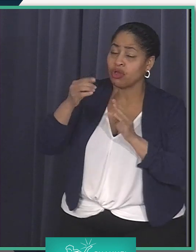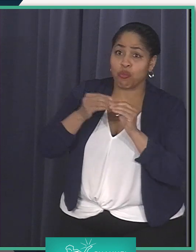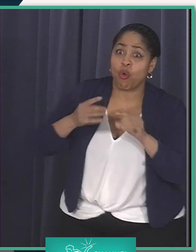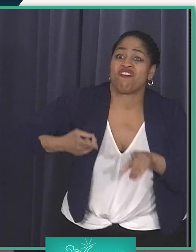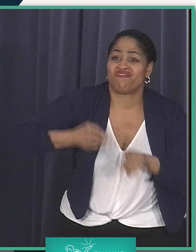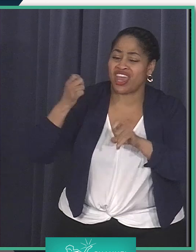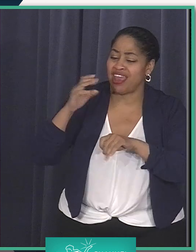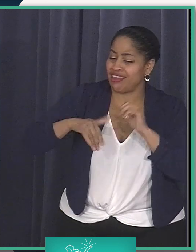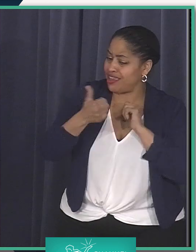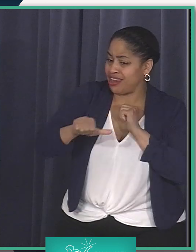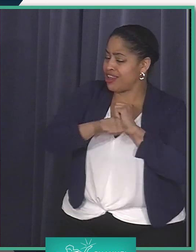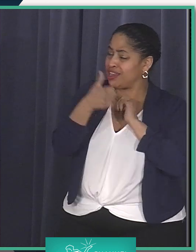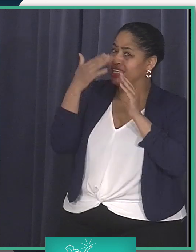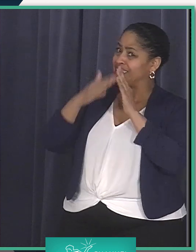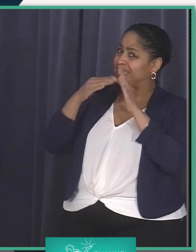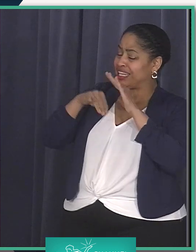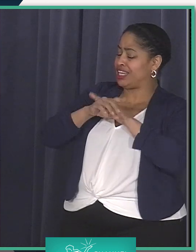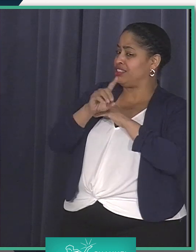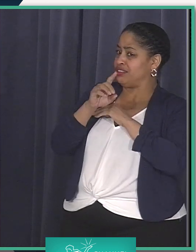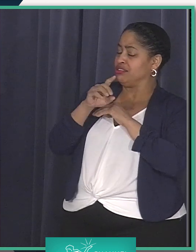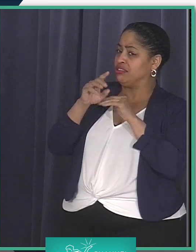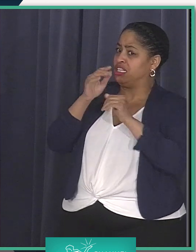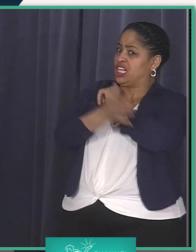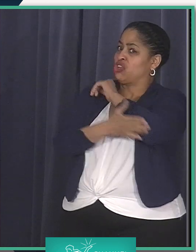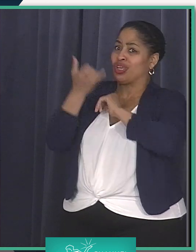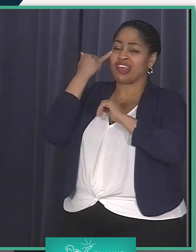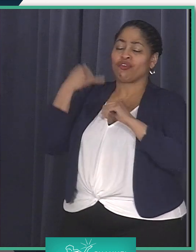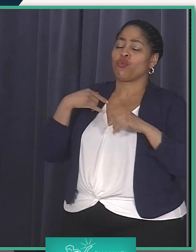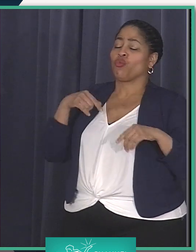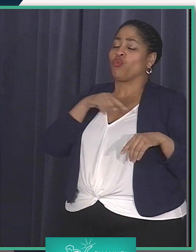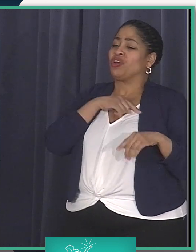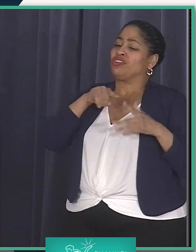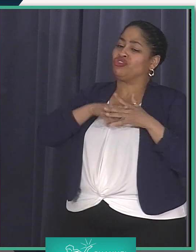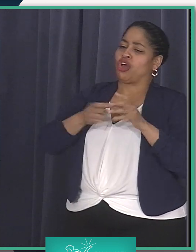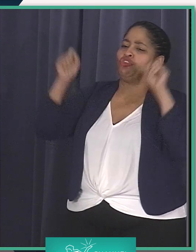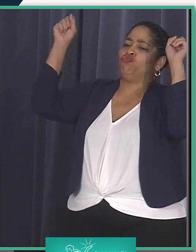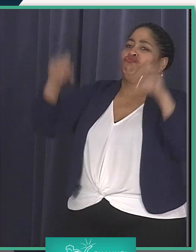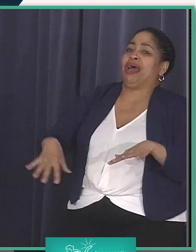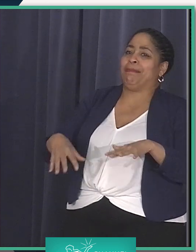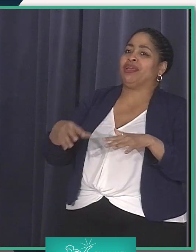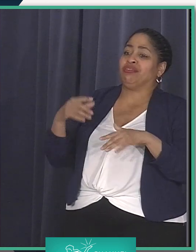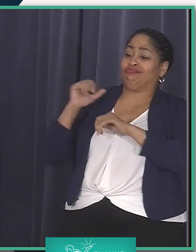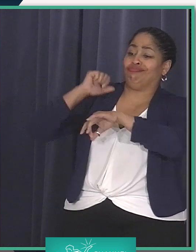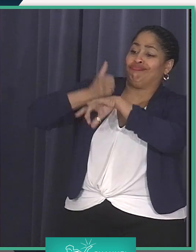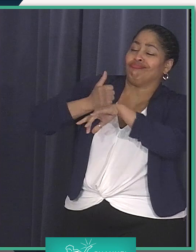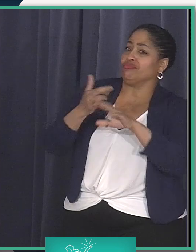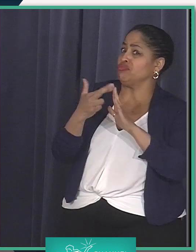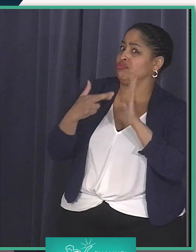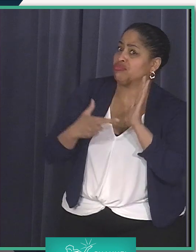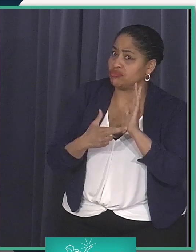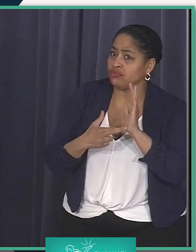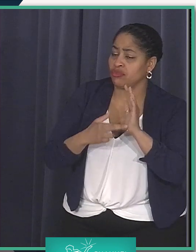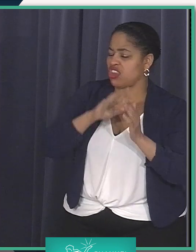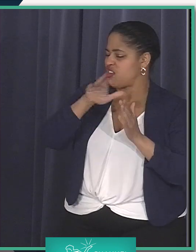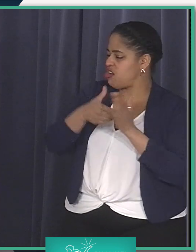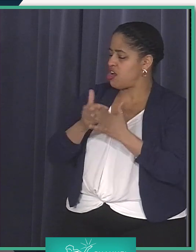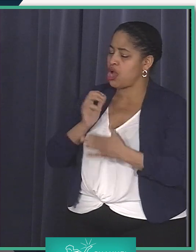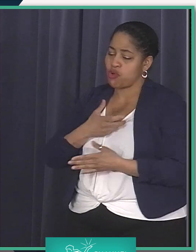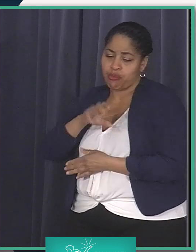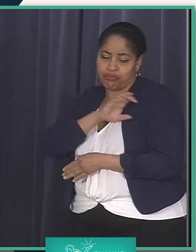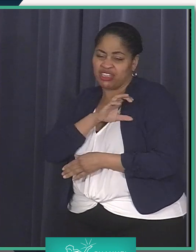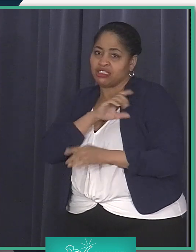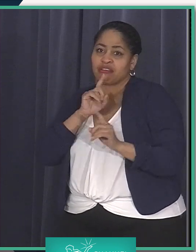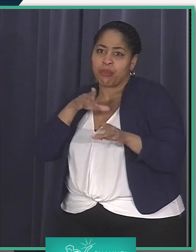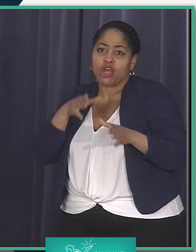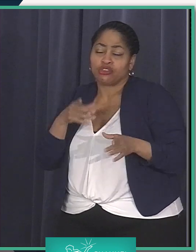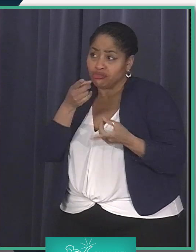city in that country if we abandon that commitment. And so all of the police commanders I know are committed for